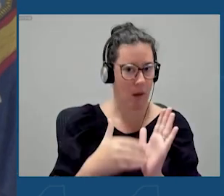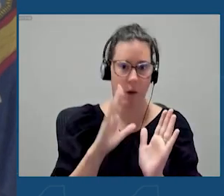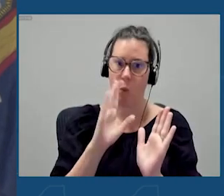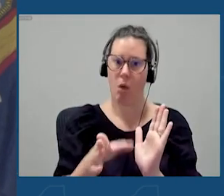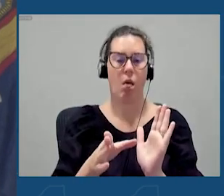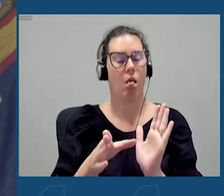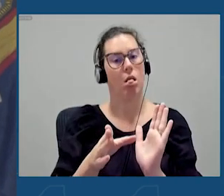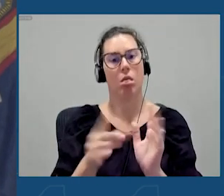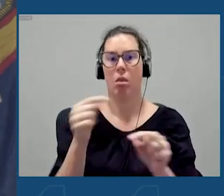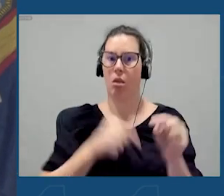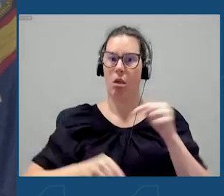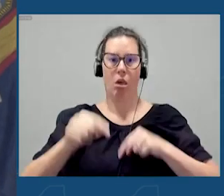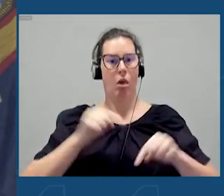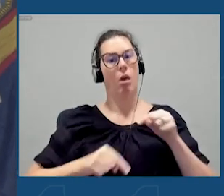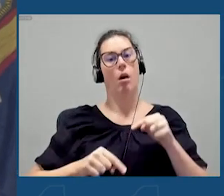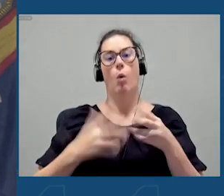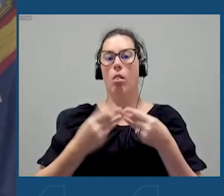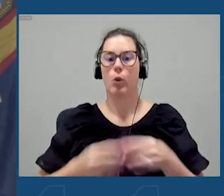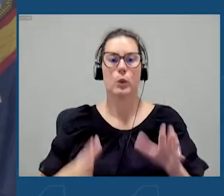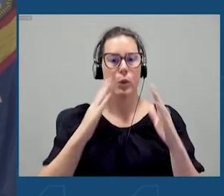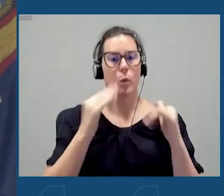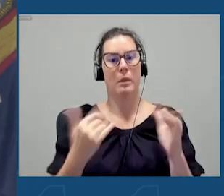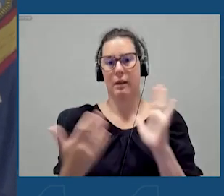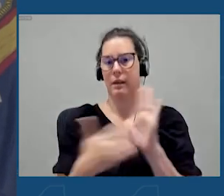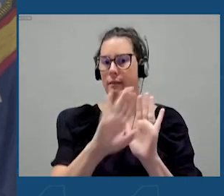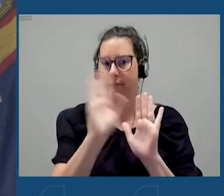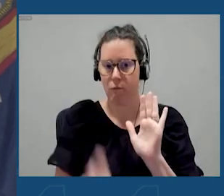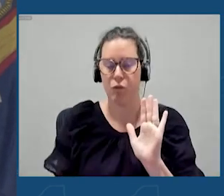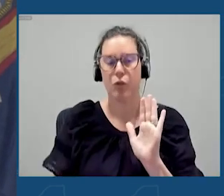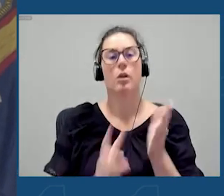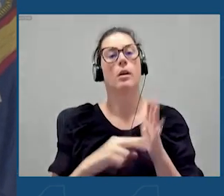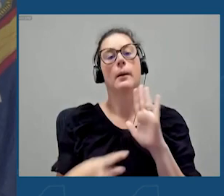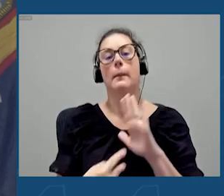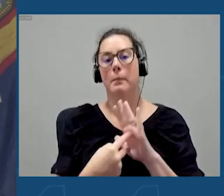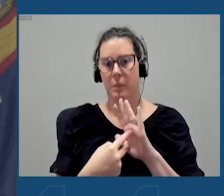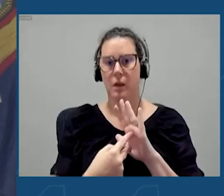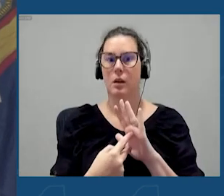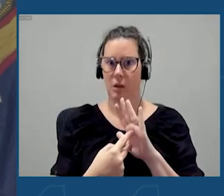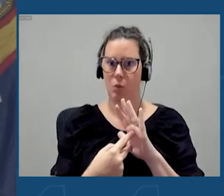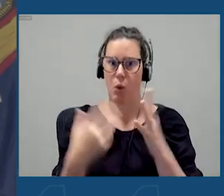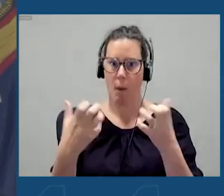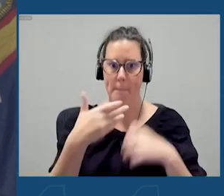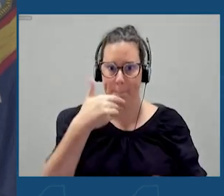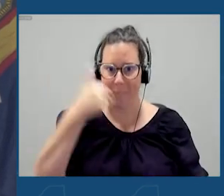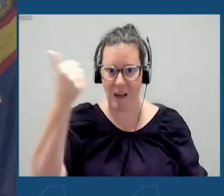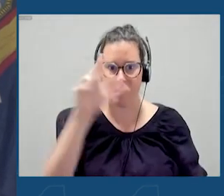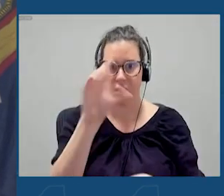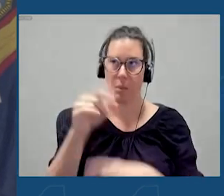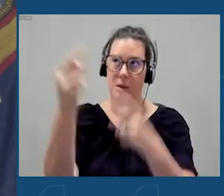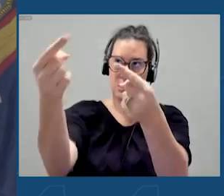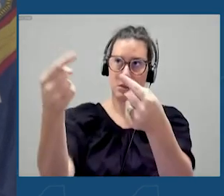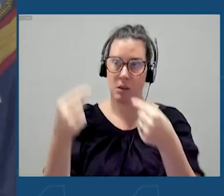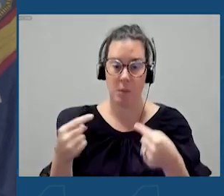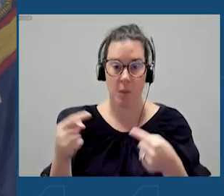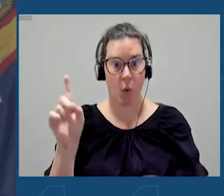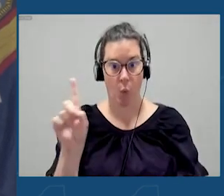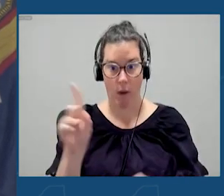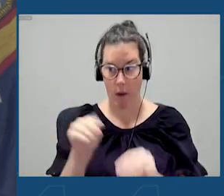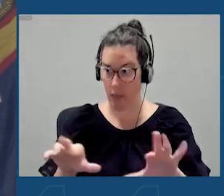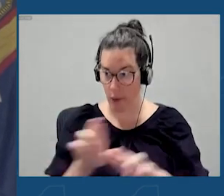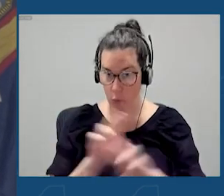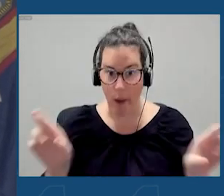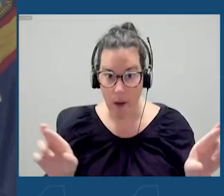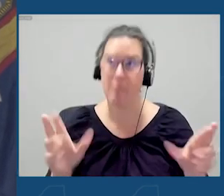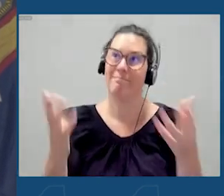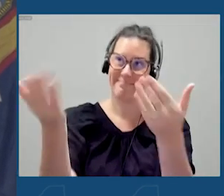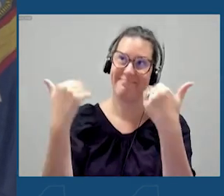backwards. And so, it starts about bringing the elite companies that will follow when the land is ready, but also, again,